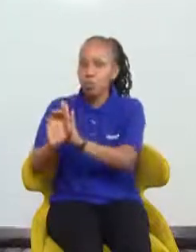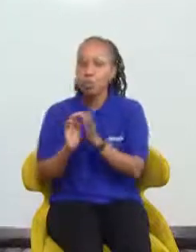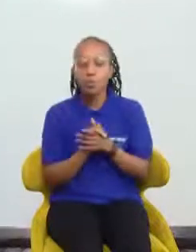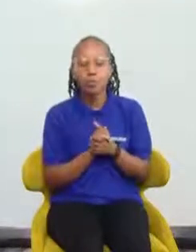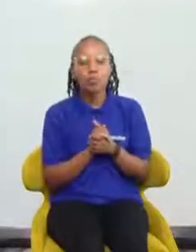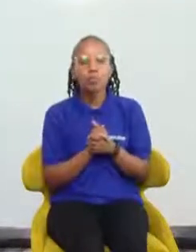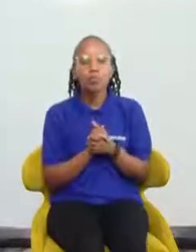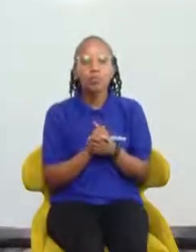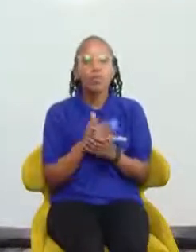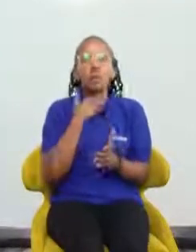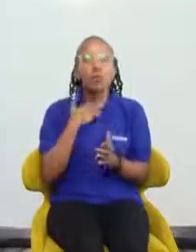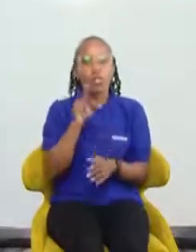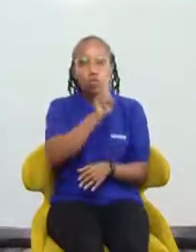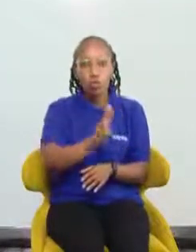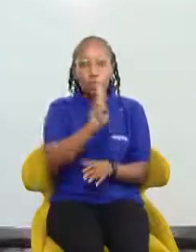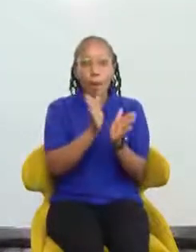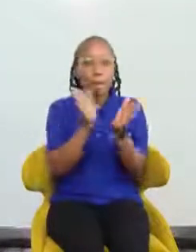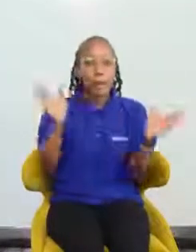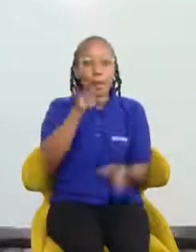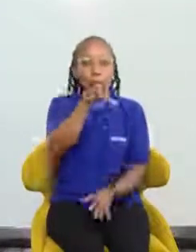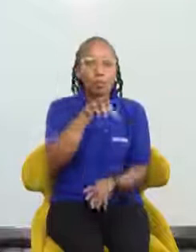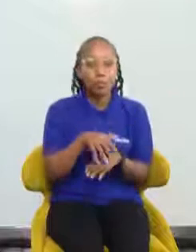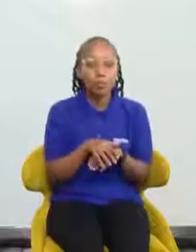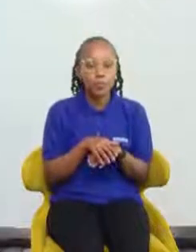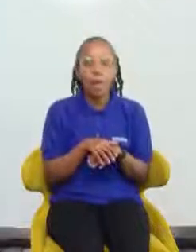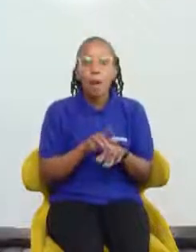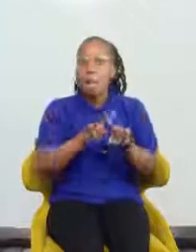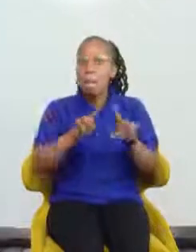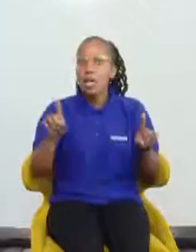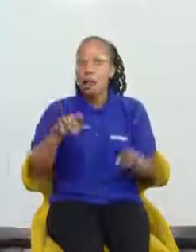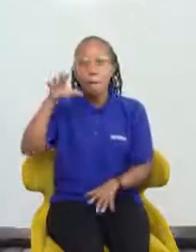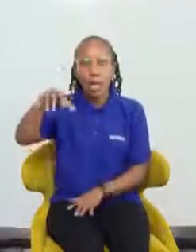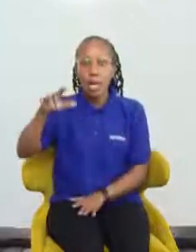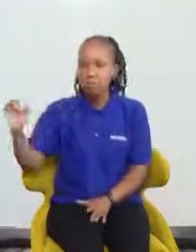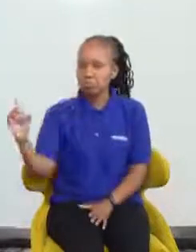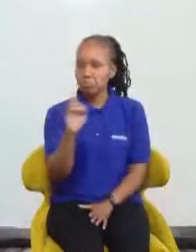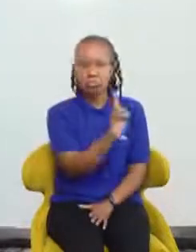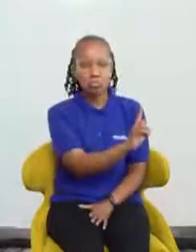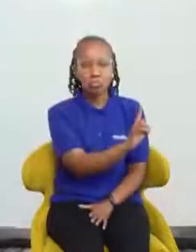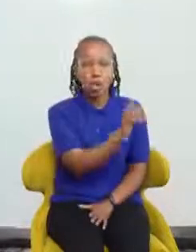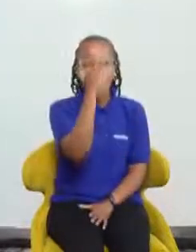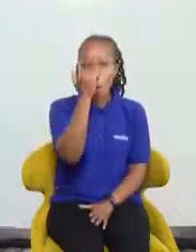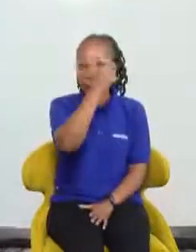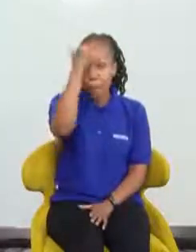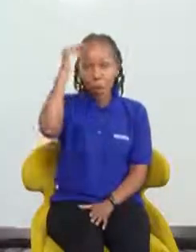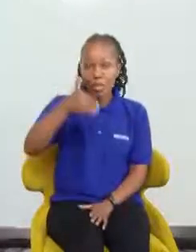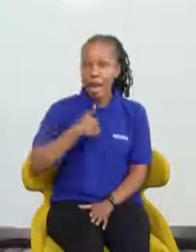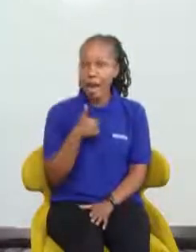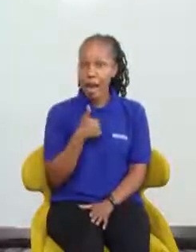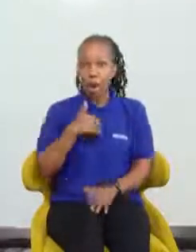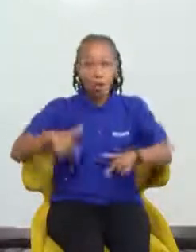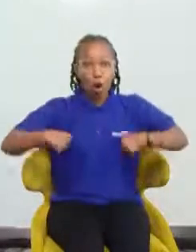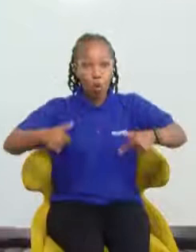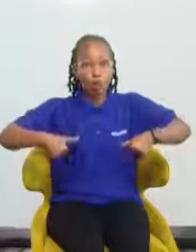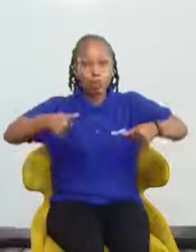I wanted to use the public transport. Sometimes it will just pass me by because I'm in a wheelchair. Some other time,